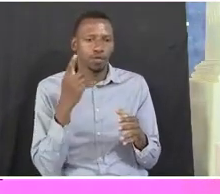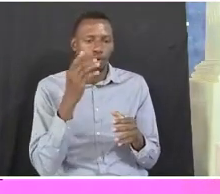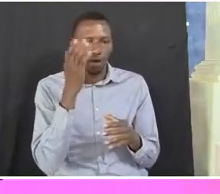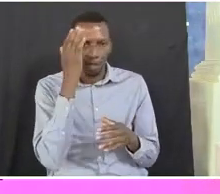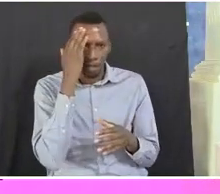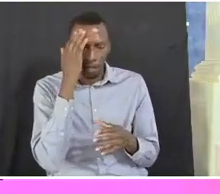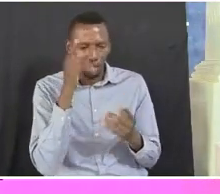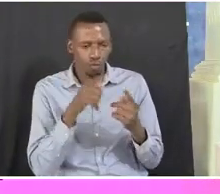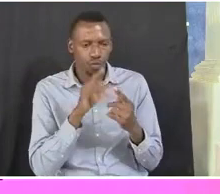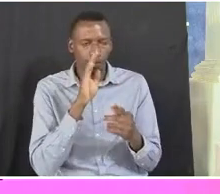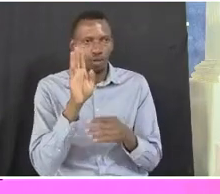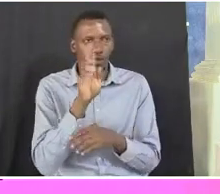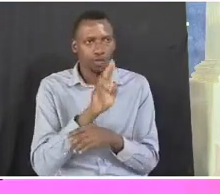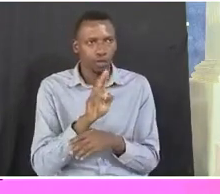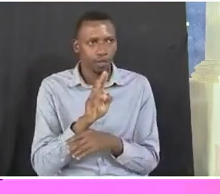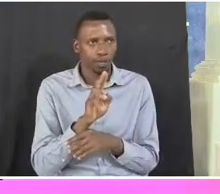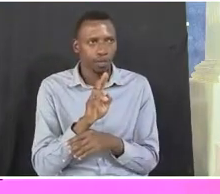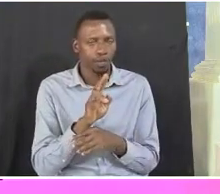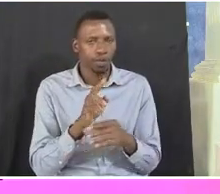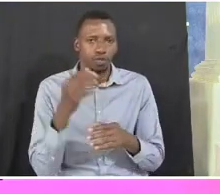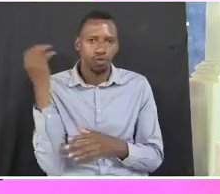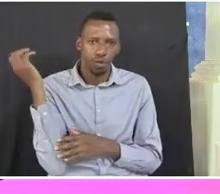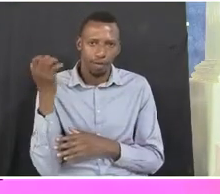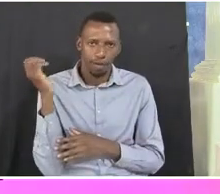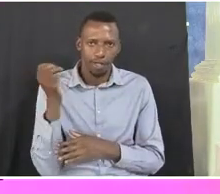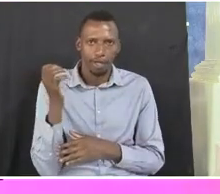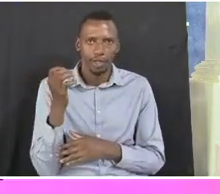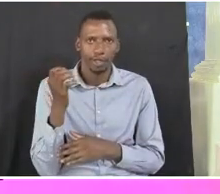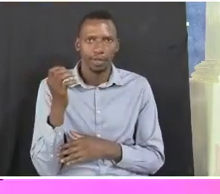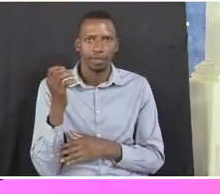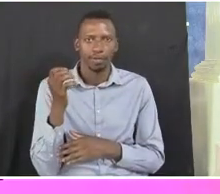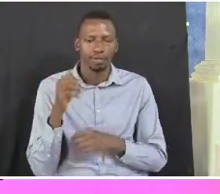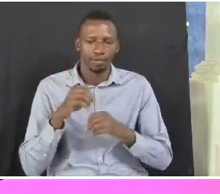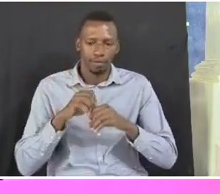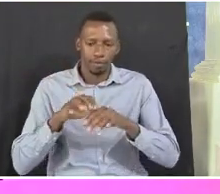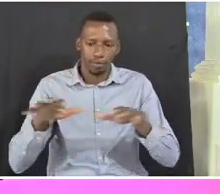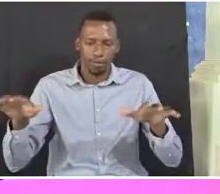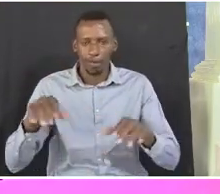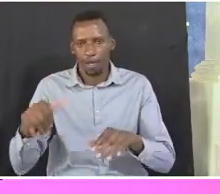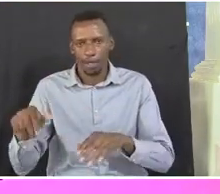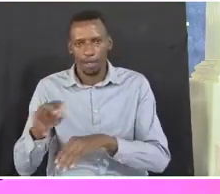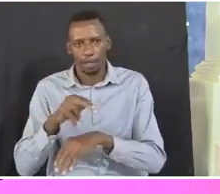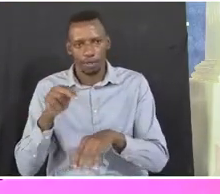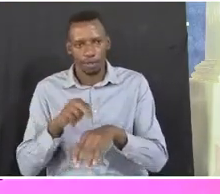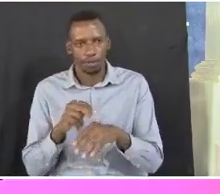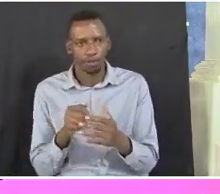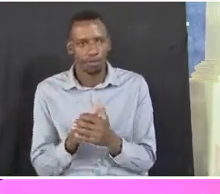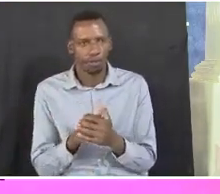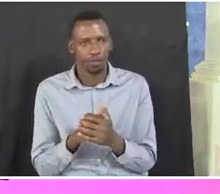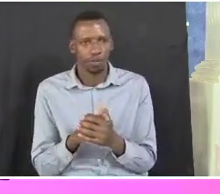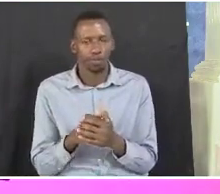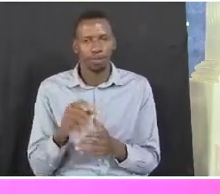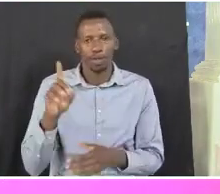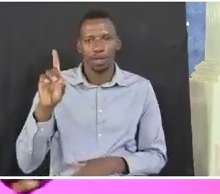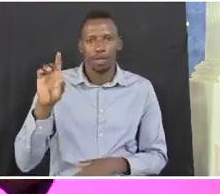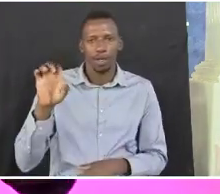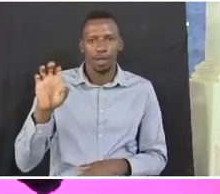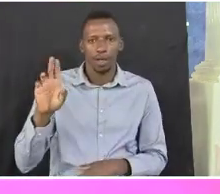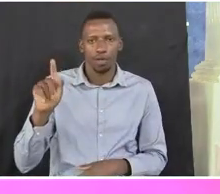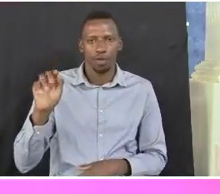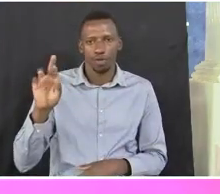used to evangelize the rest of the nations. Deuteronomy chapter